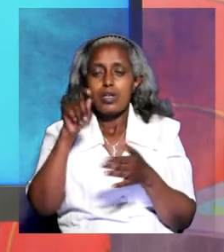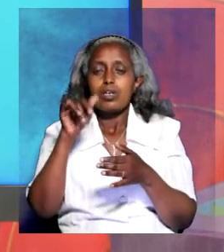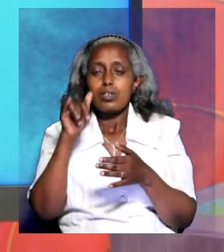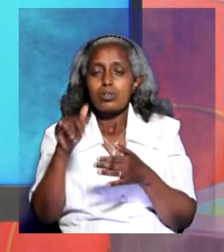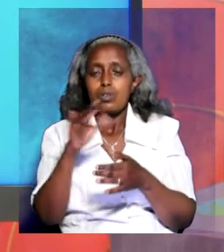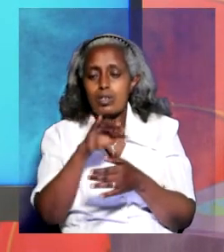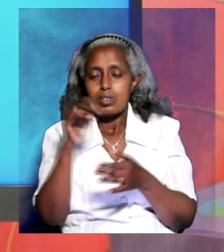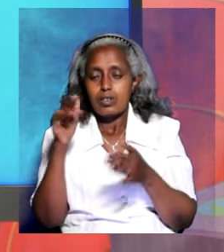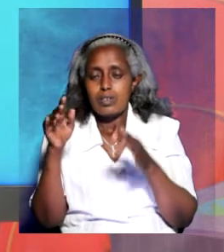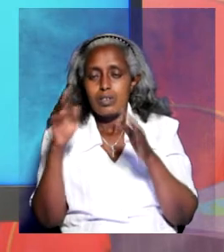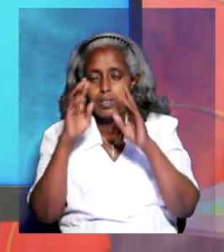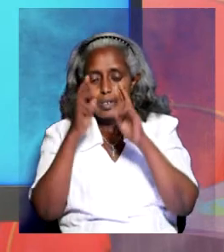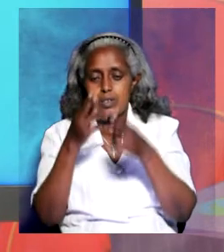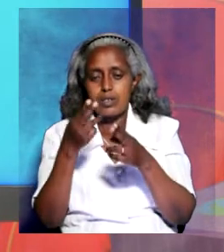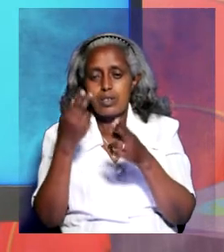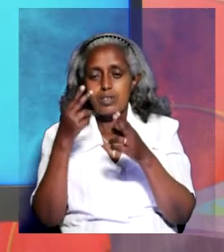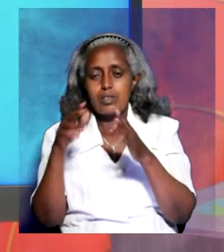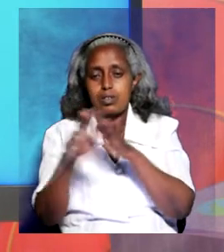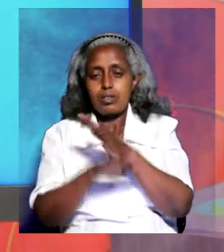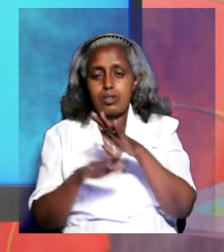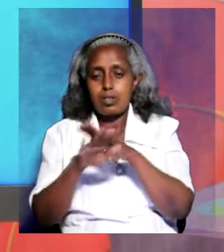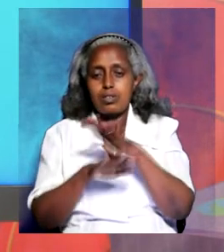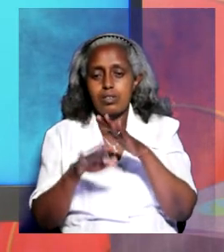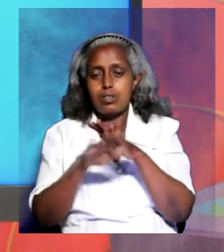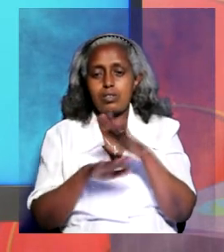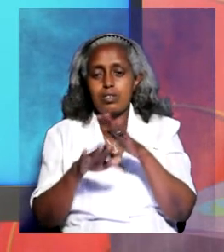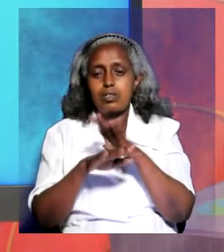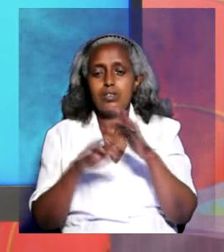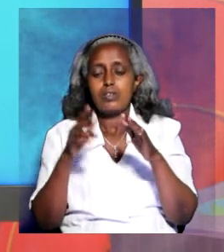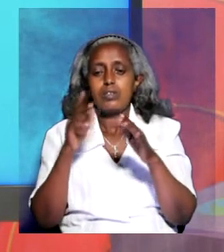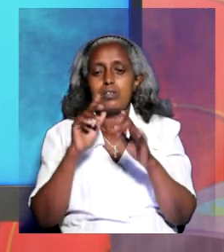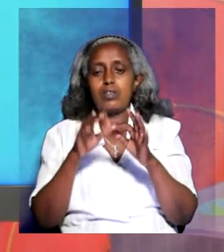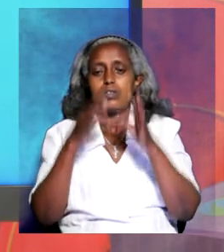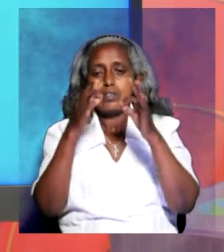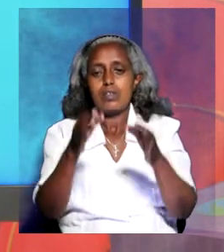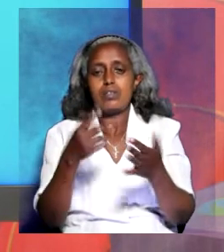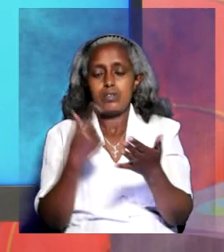under the translation will be this one. Look, if we have this point,